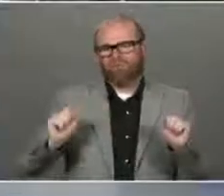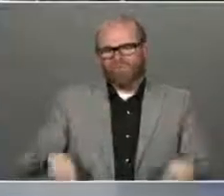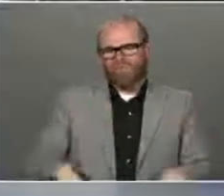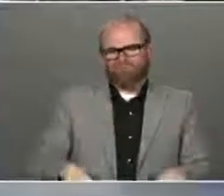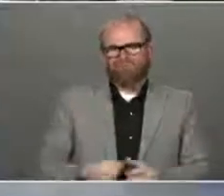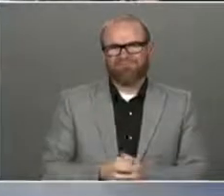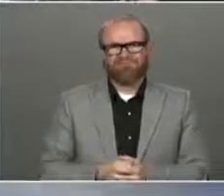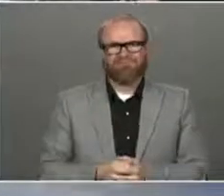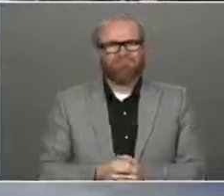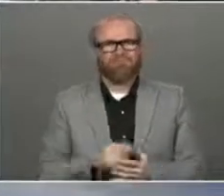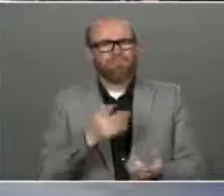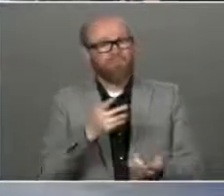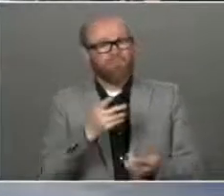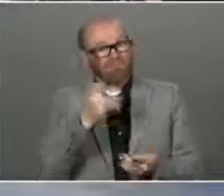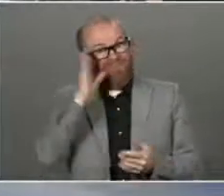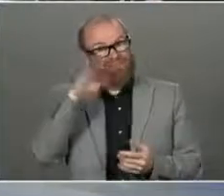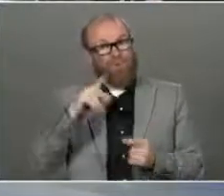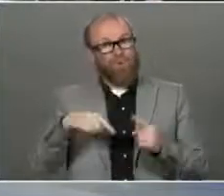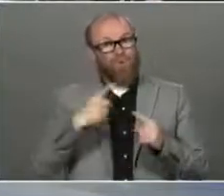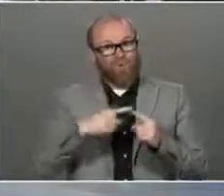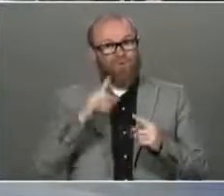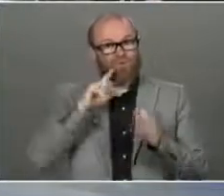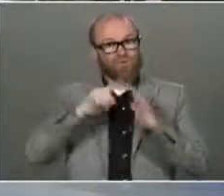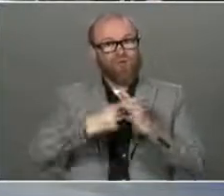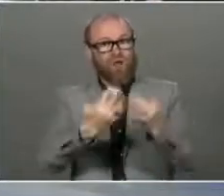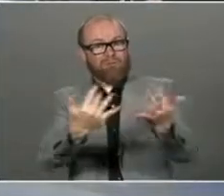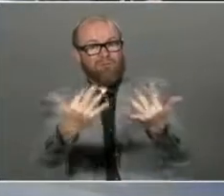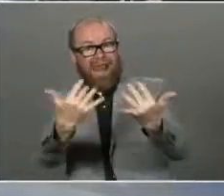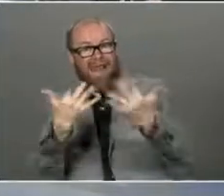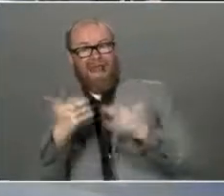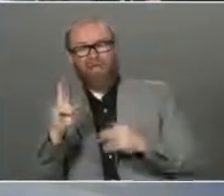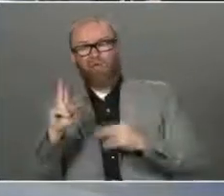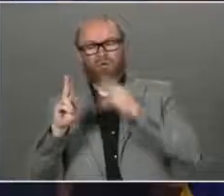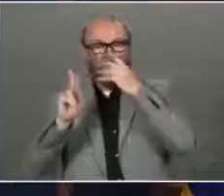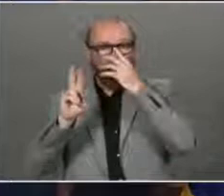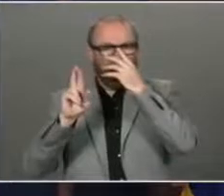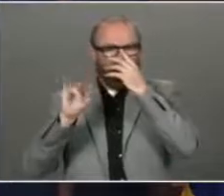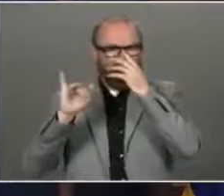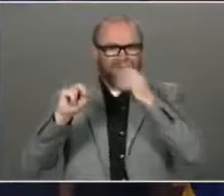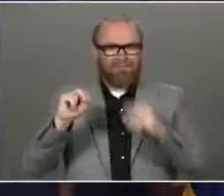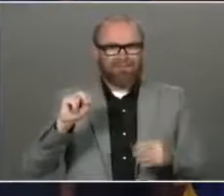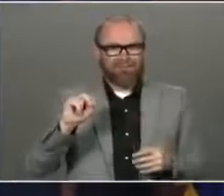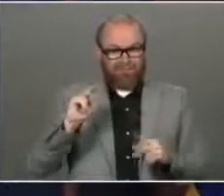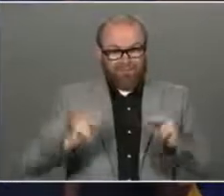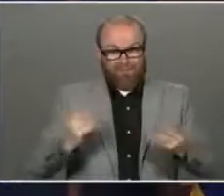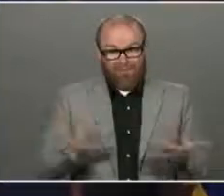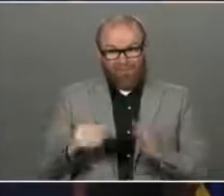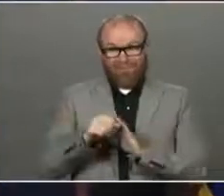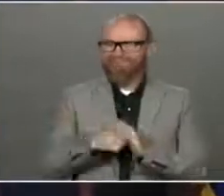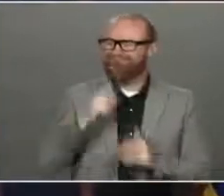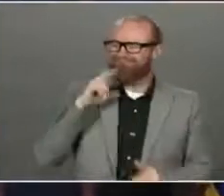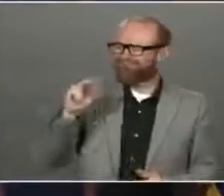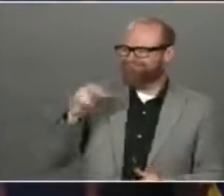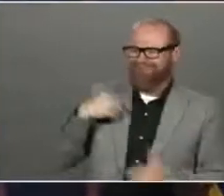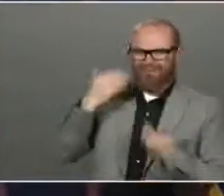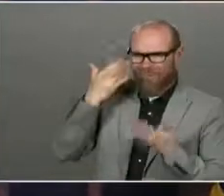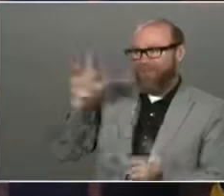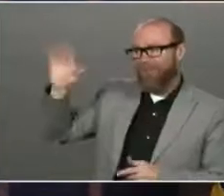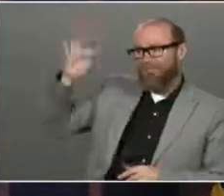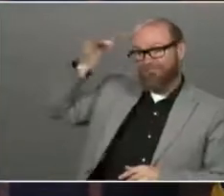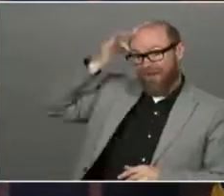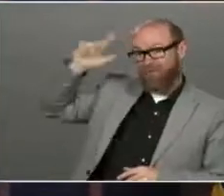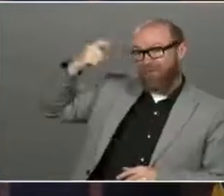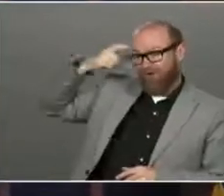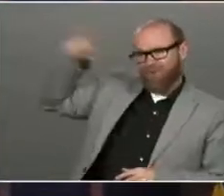when you might welcome Ukrainian refugees to the state? We don't know yet. No. Again, that's all based on the federal government and the changes that they're trying to